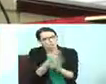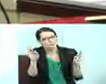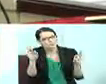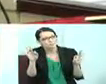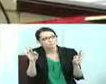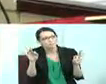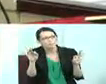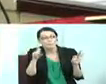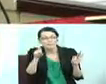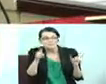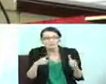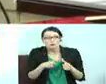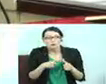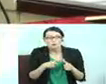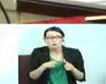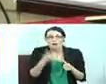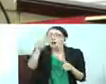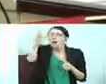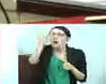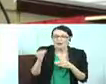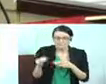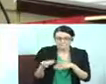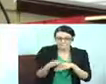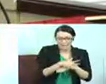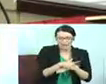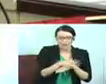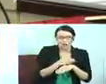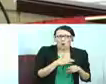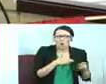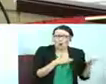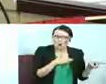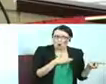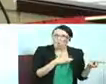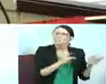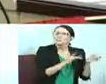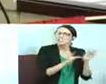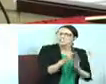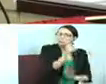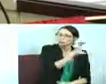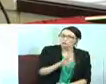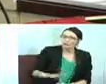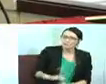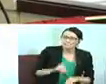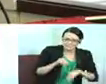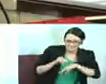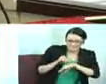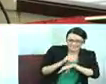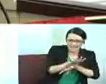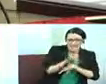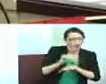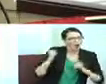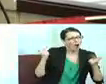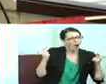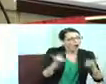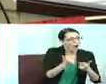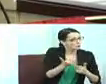sent. Jesus Christ has sent all who know and believe in him to share this